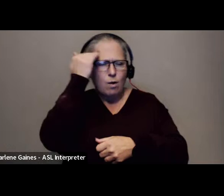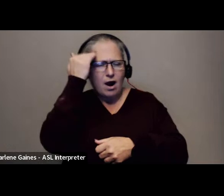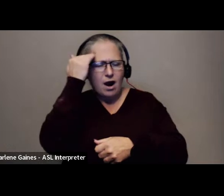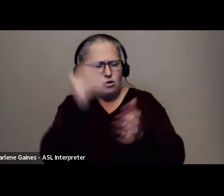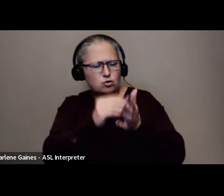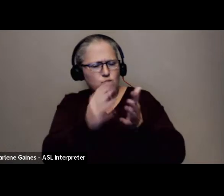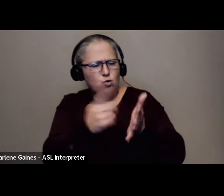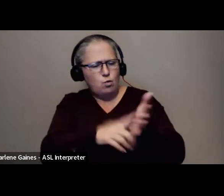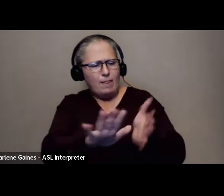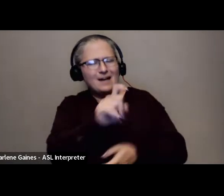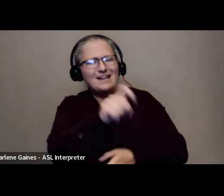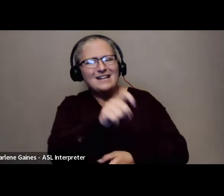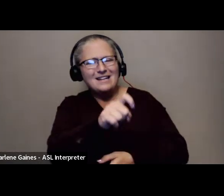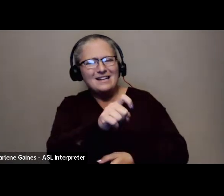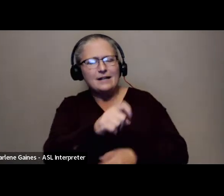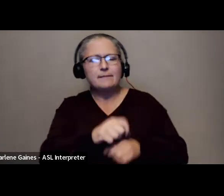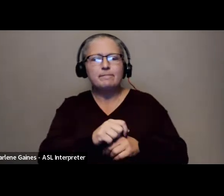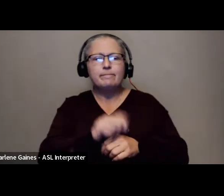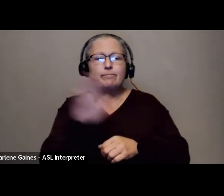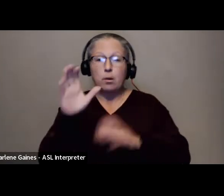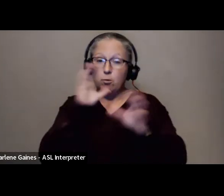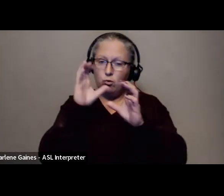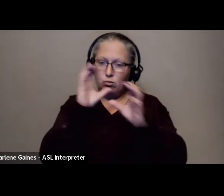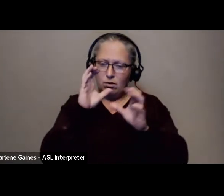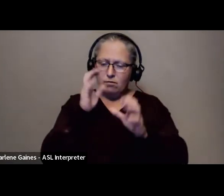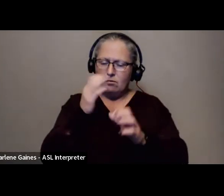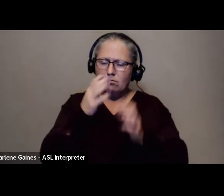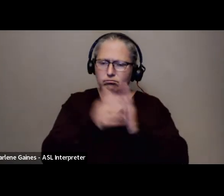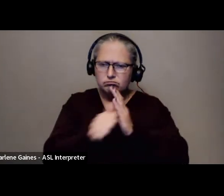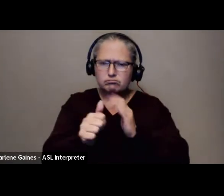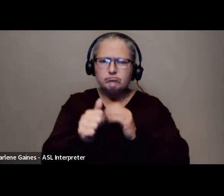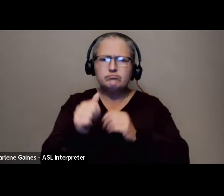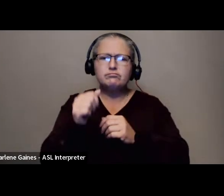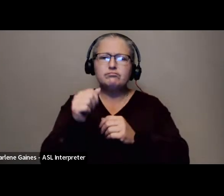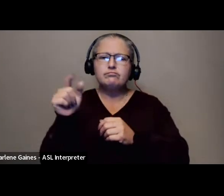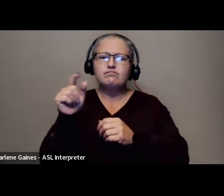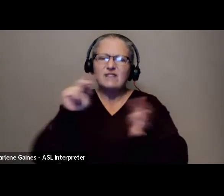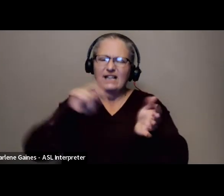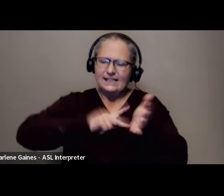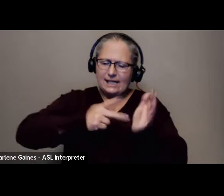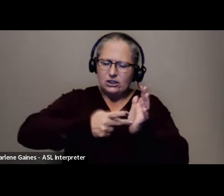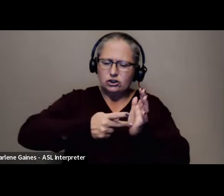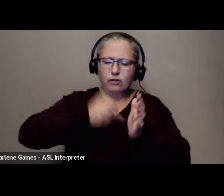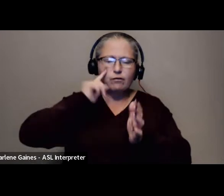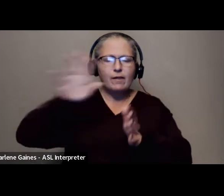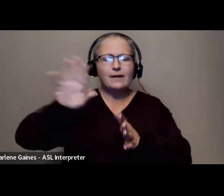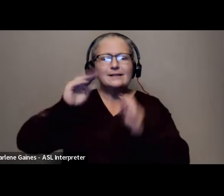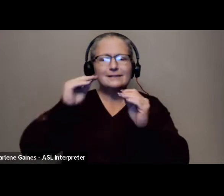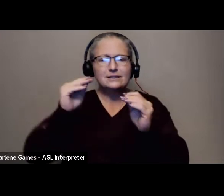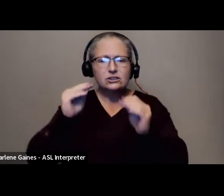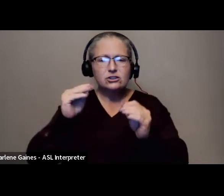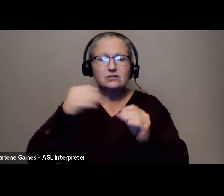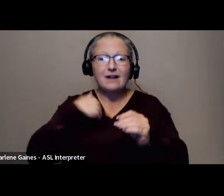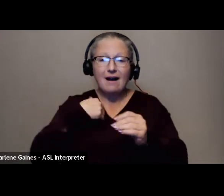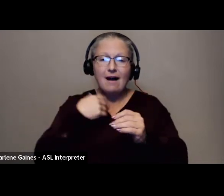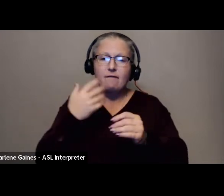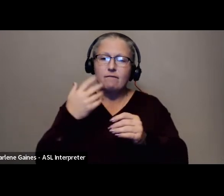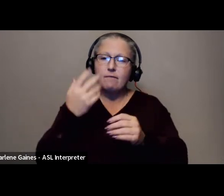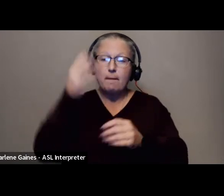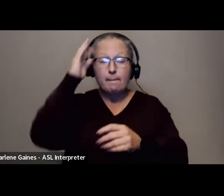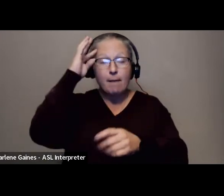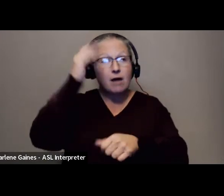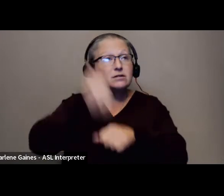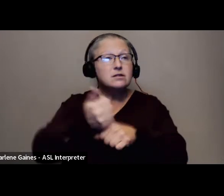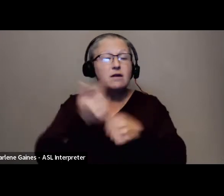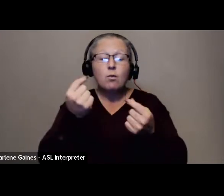student needs, they're communicative, intentional about their teaching, they have a growth mindset,